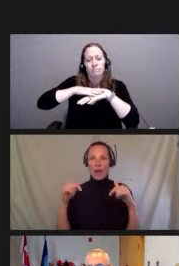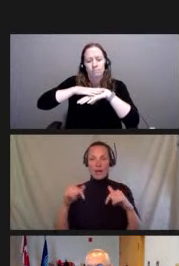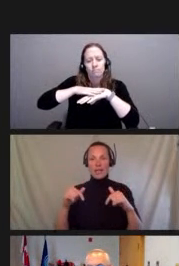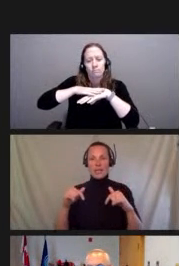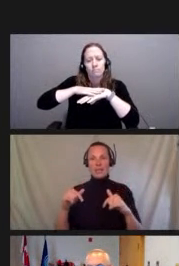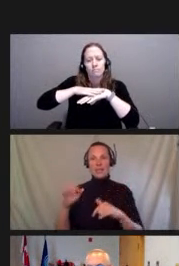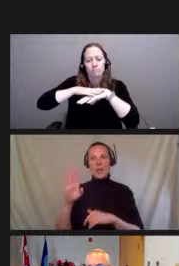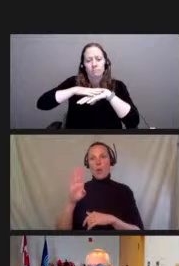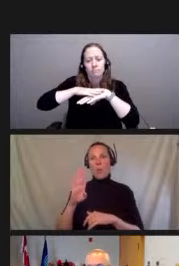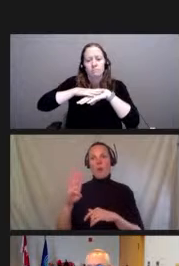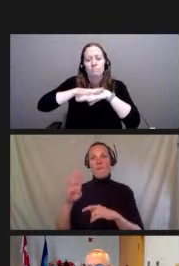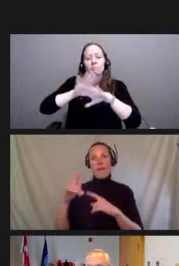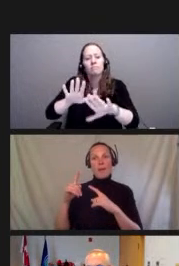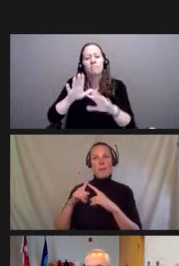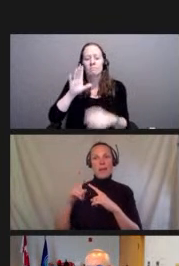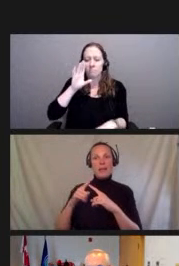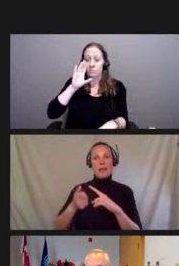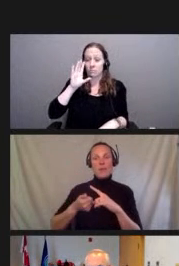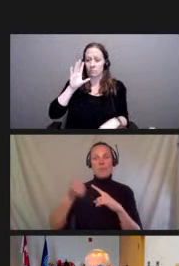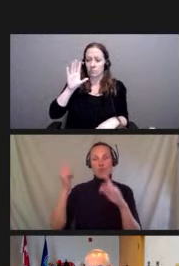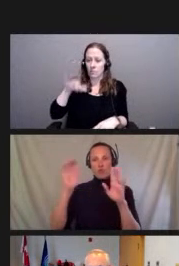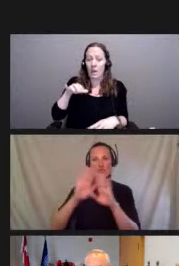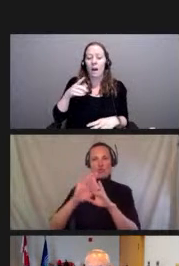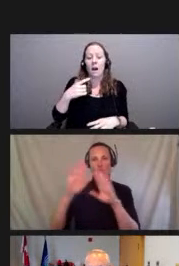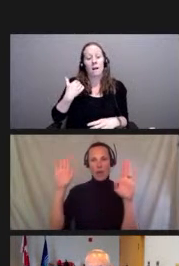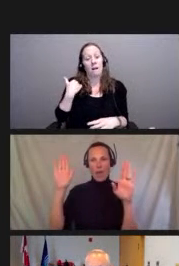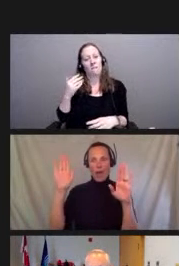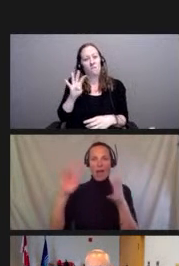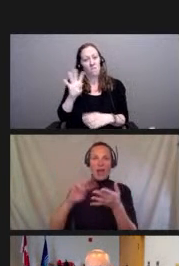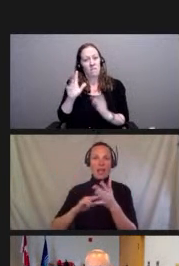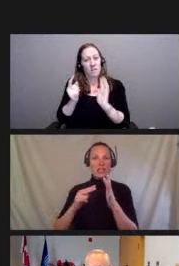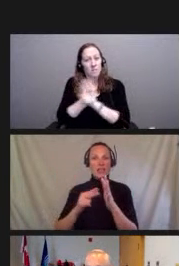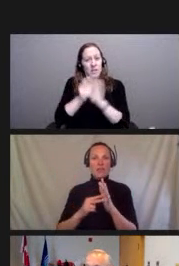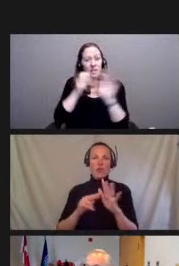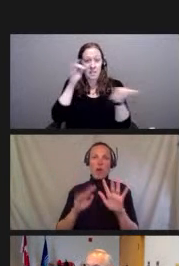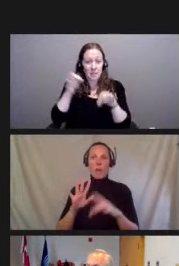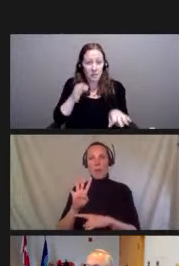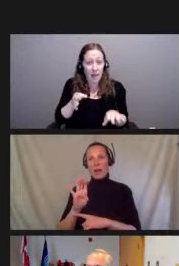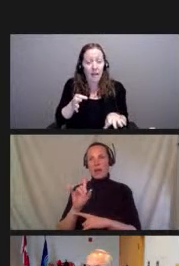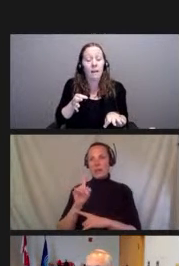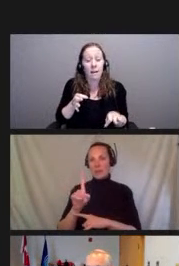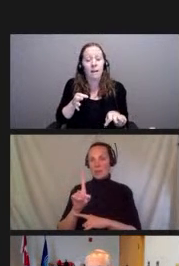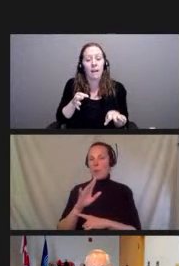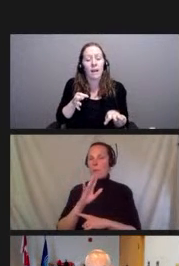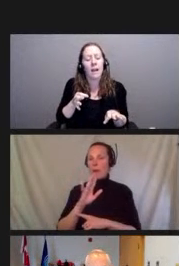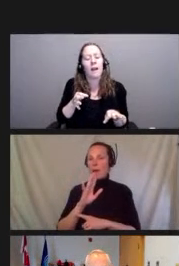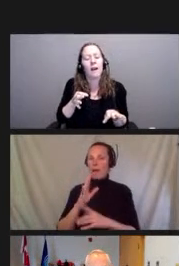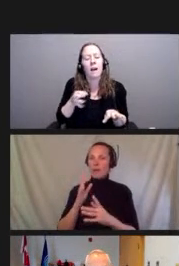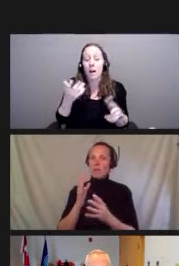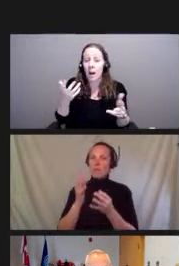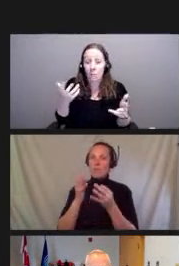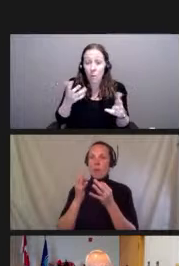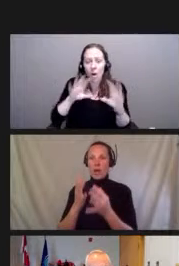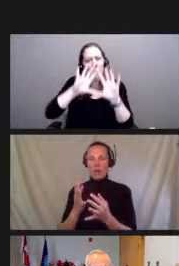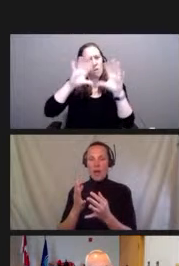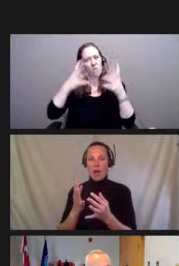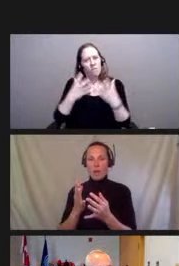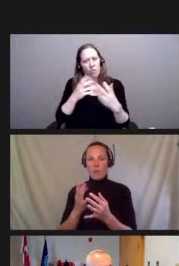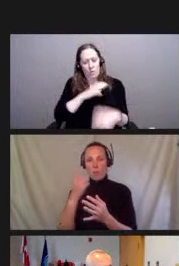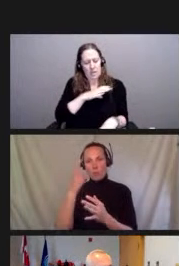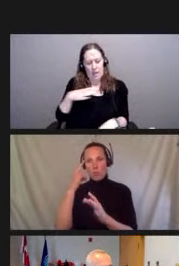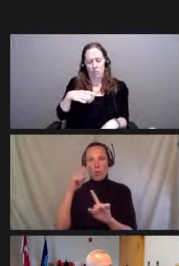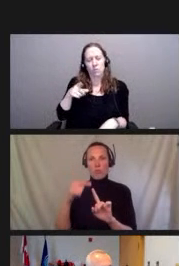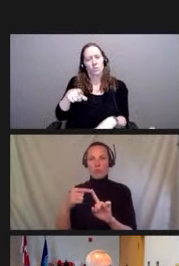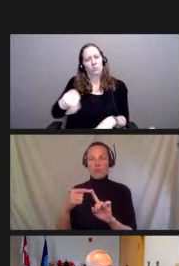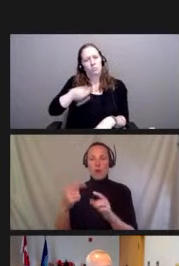about 45 minutes to walk you through the material today. But the intent is to provide an overview of what Council can expect to see in